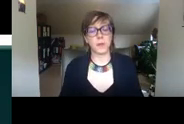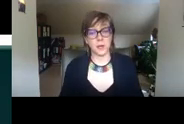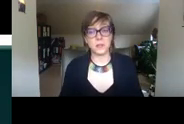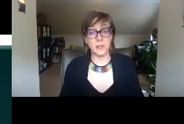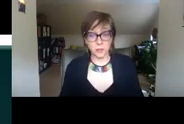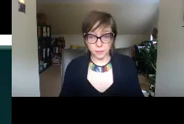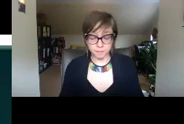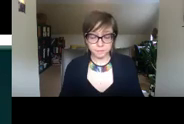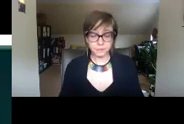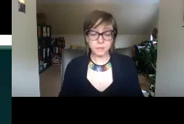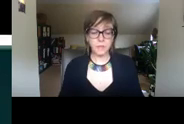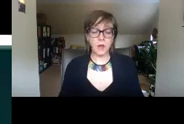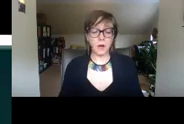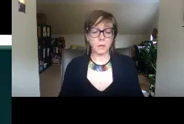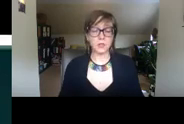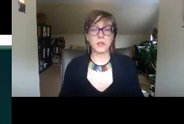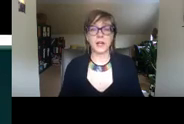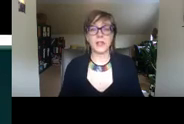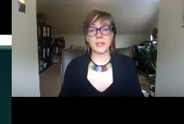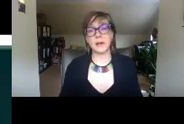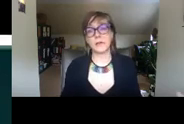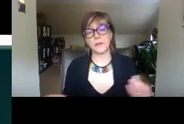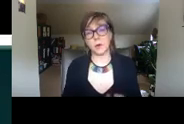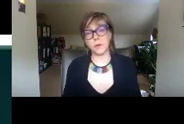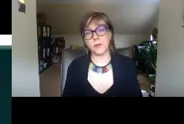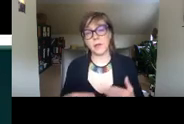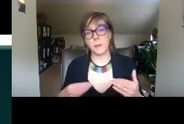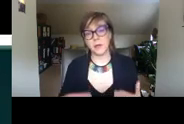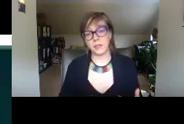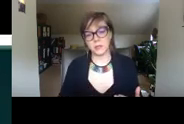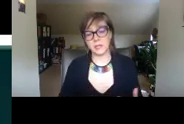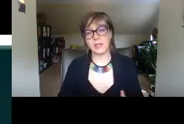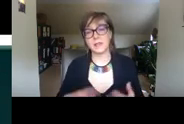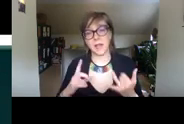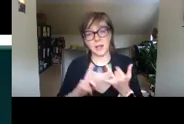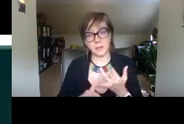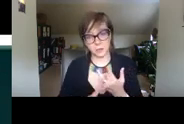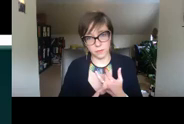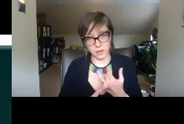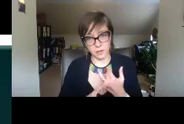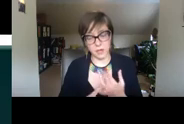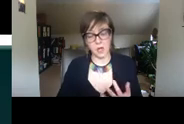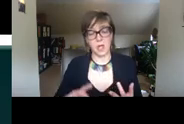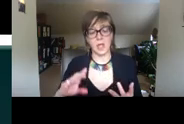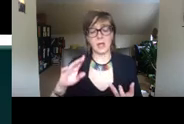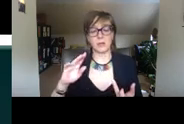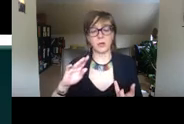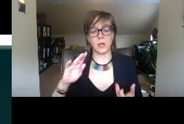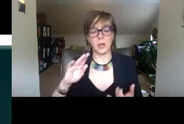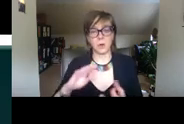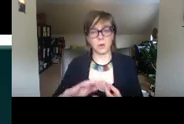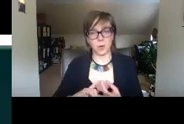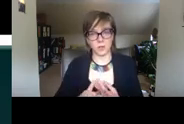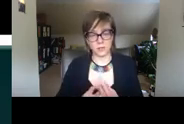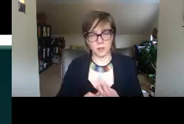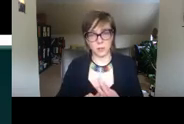also be patient-centered. So this idea of involving patients in designing the surveys, in looking